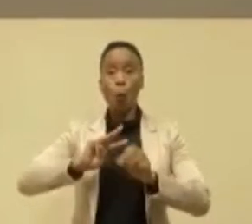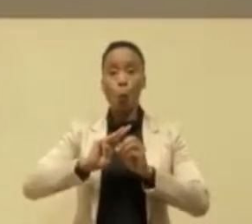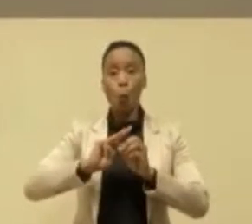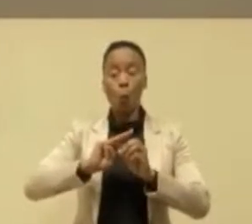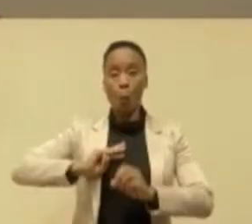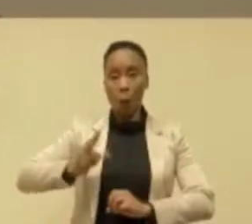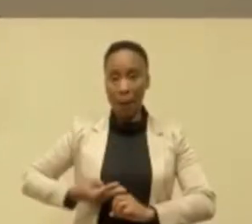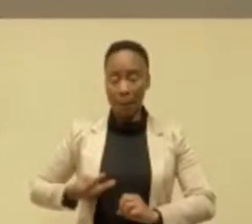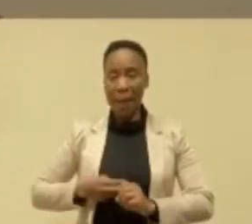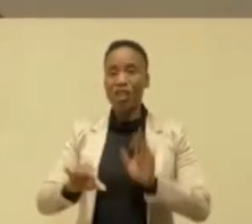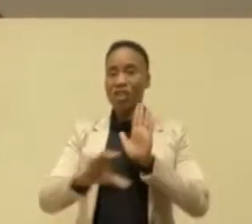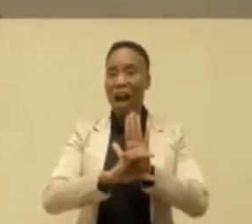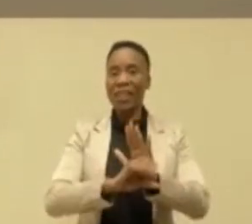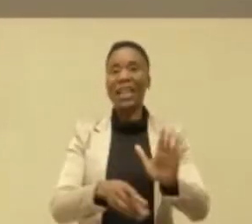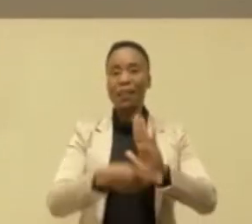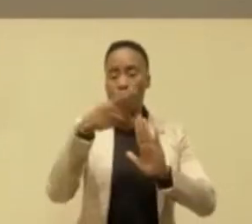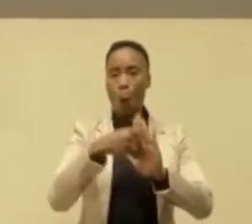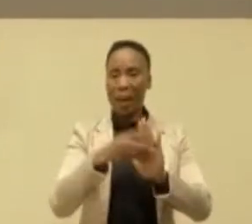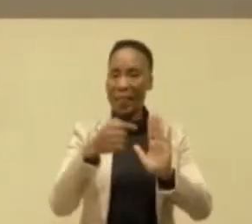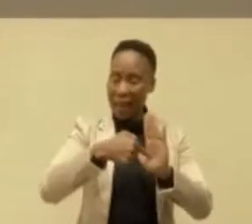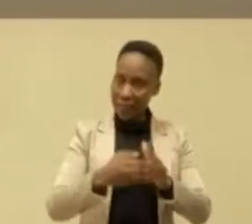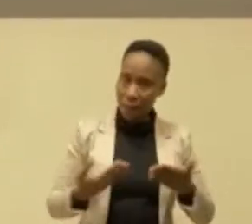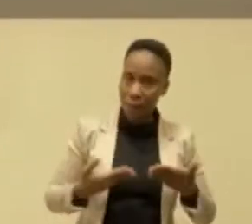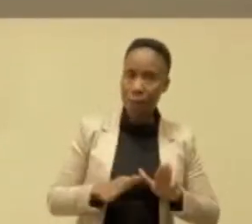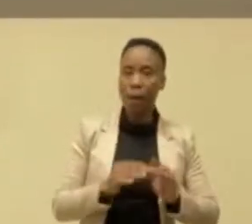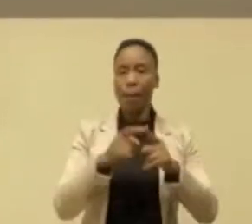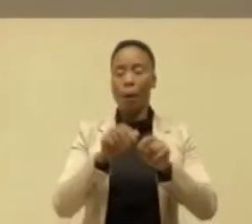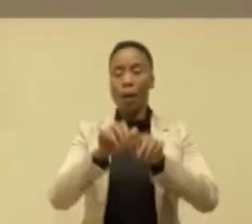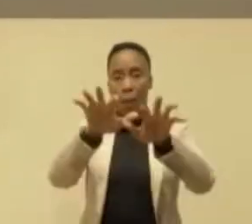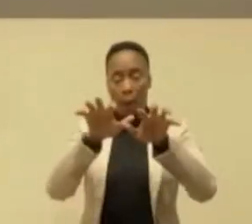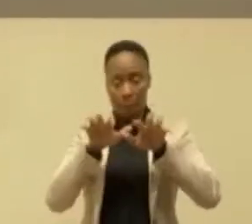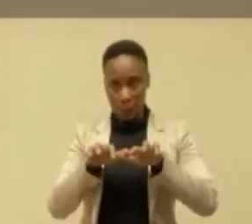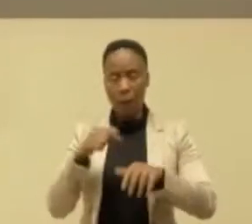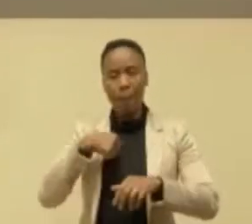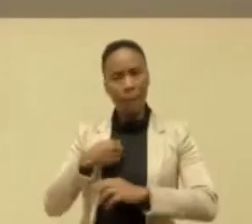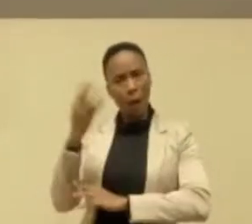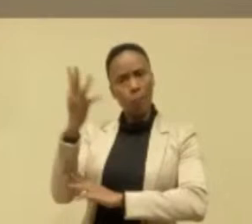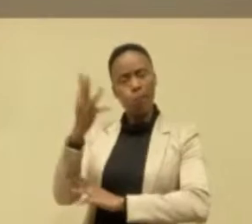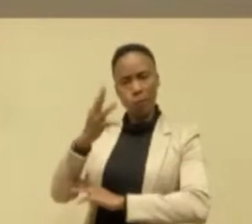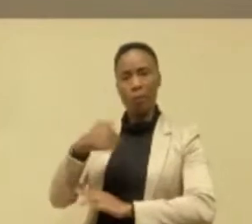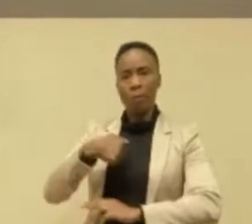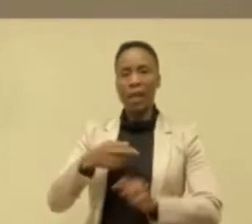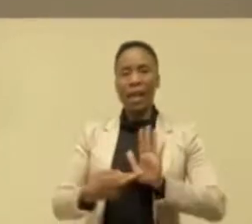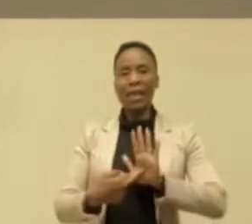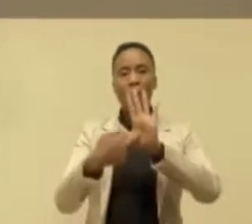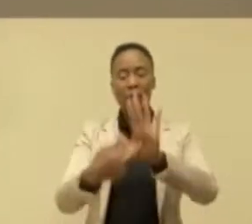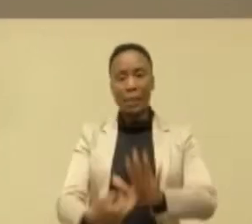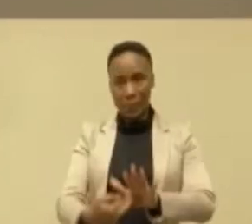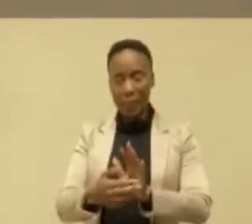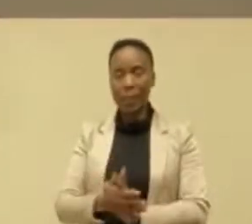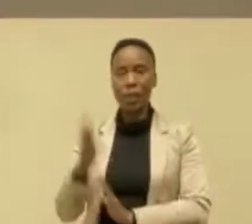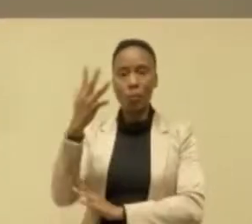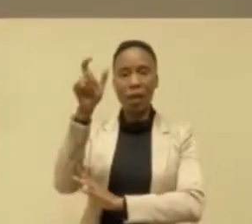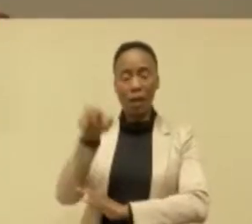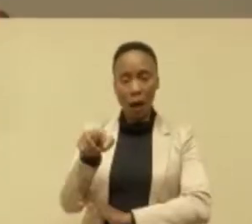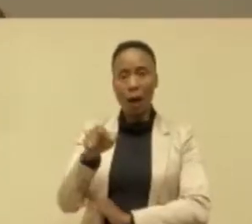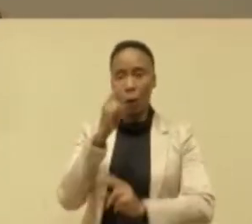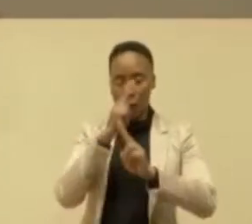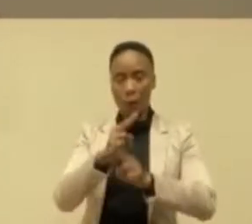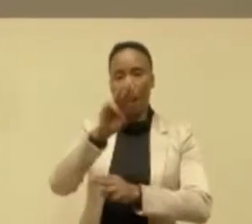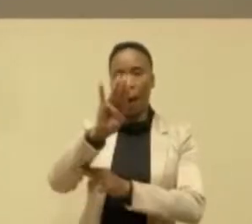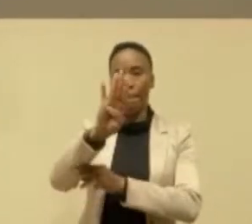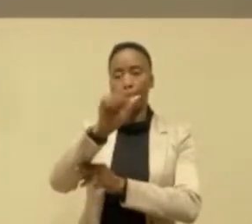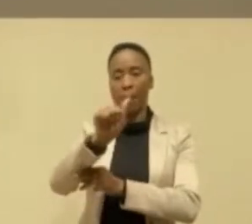convened by parliament i address you on behalf of the speaker honorable basistana susan